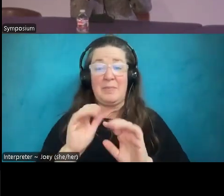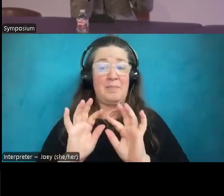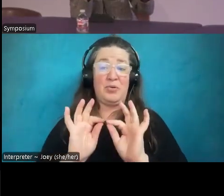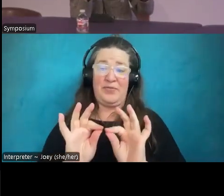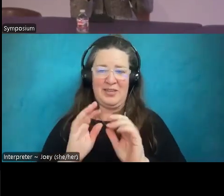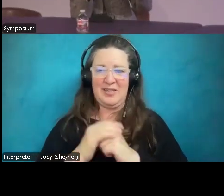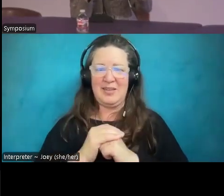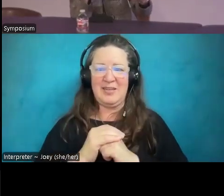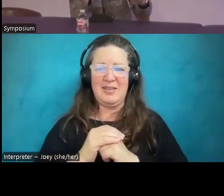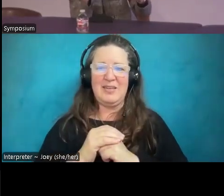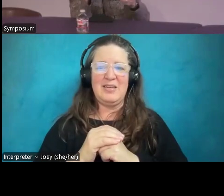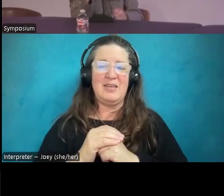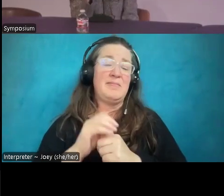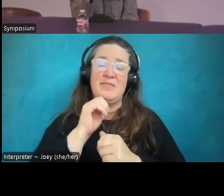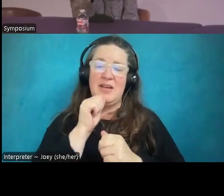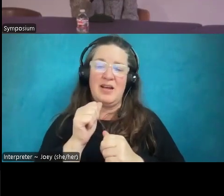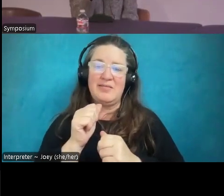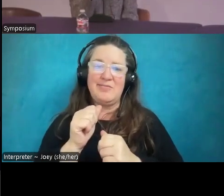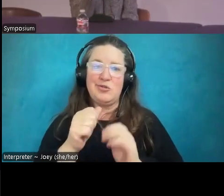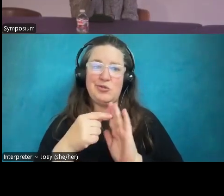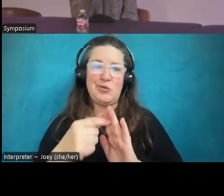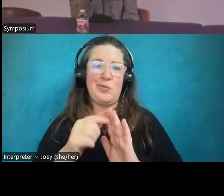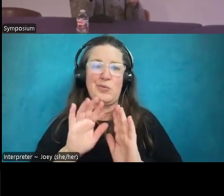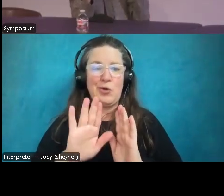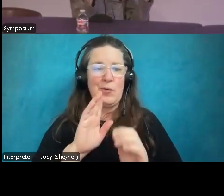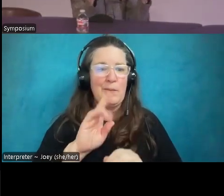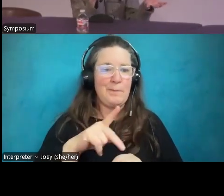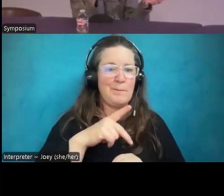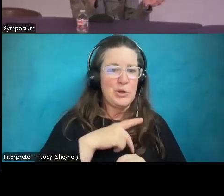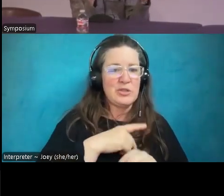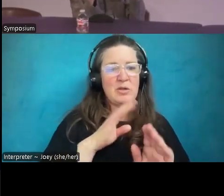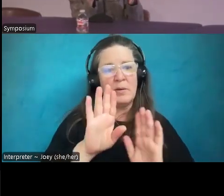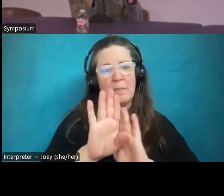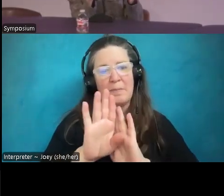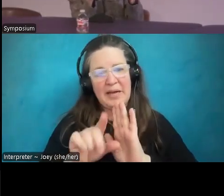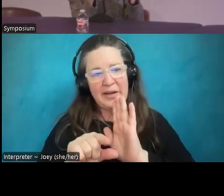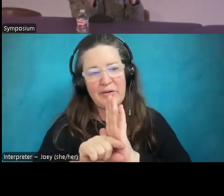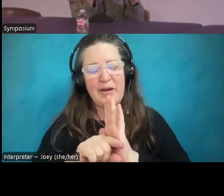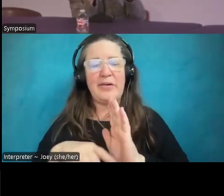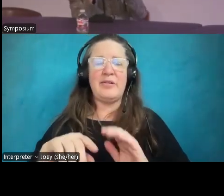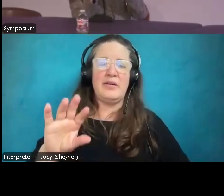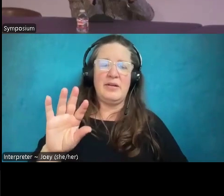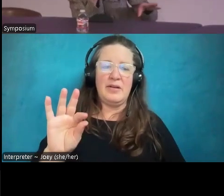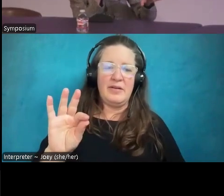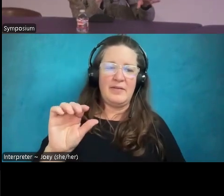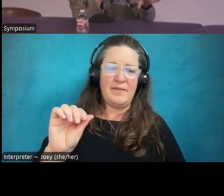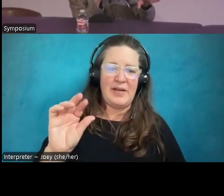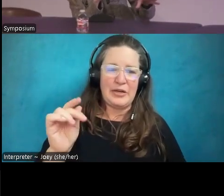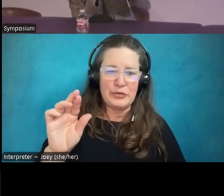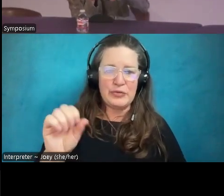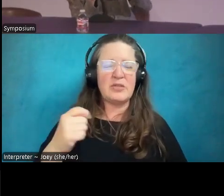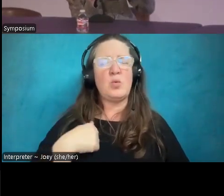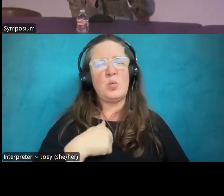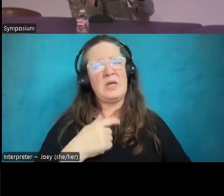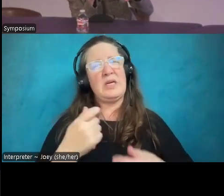all of maybe your personal background factors, and we try to really keep that in mind when we interpret the results. But in terms of the day,